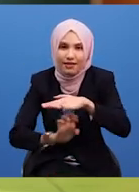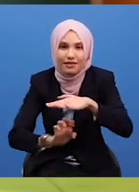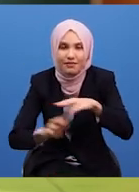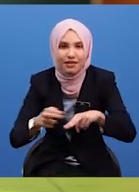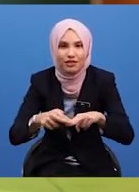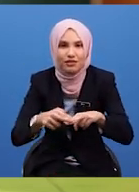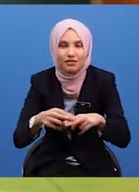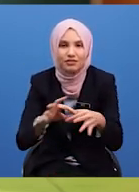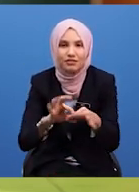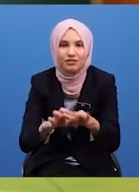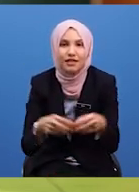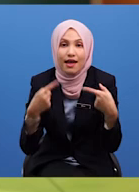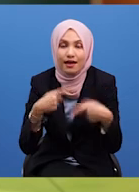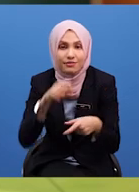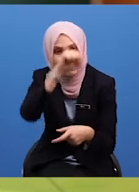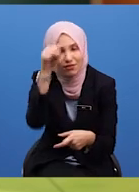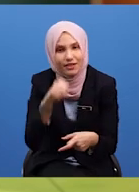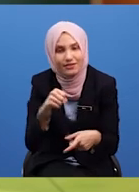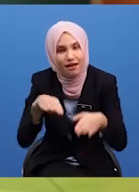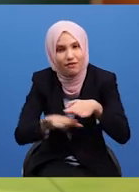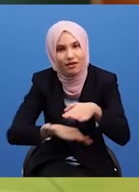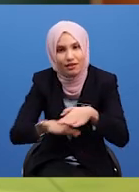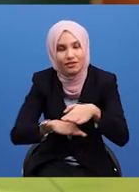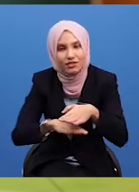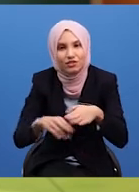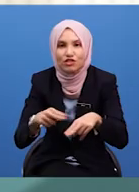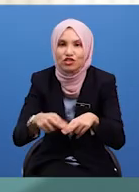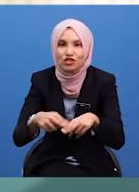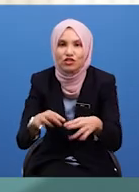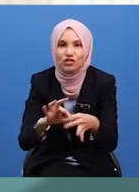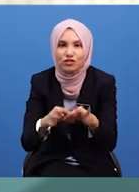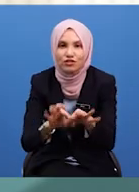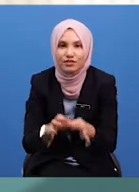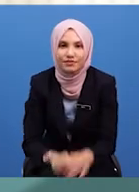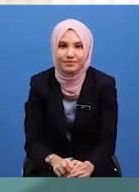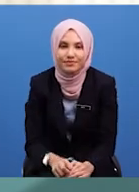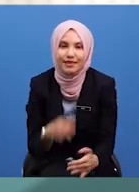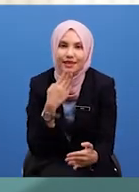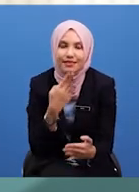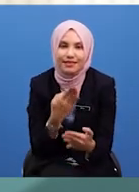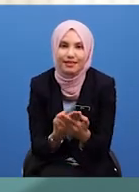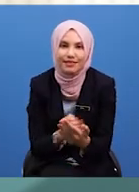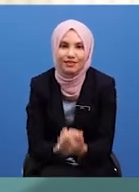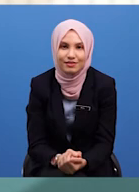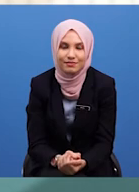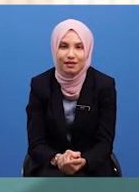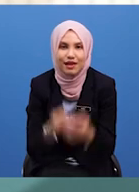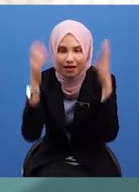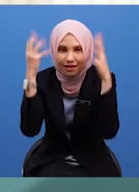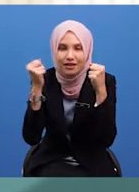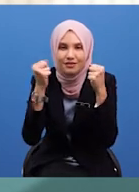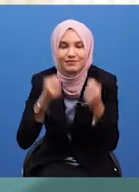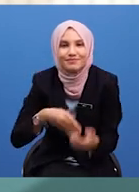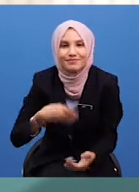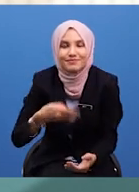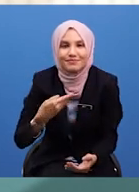story and answered questions related to the short story. Thank you so much. I hope you enjoy the